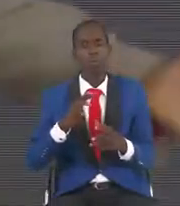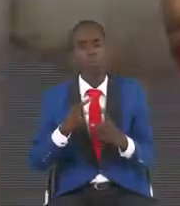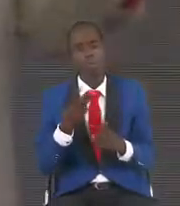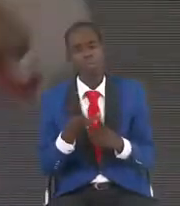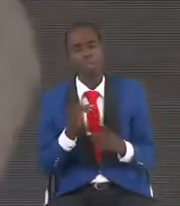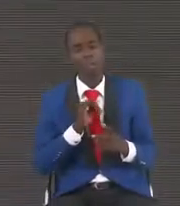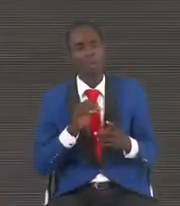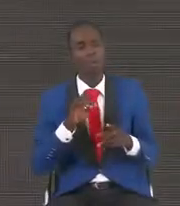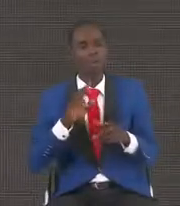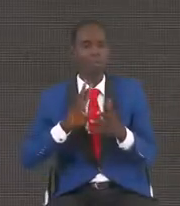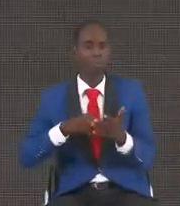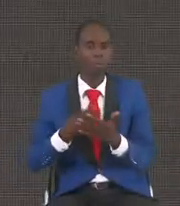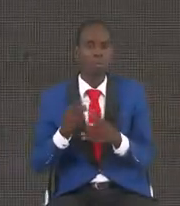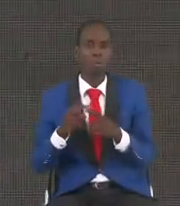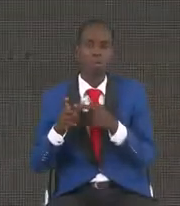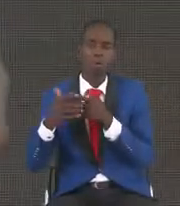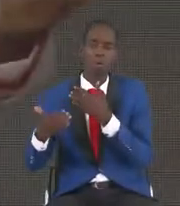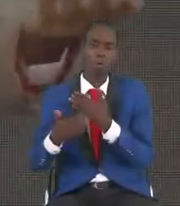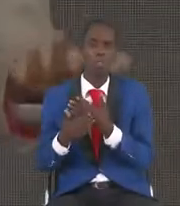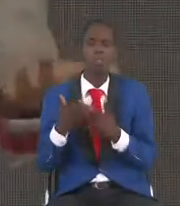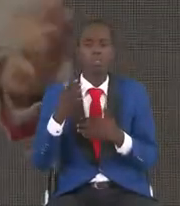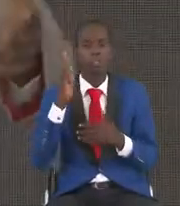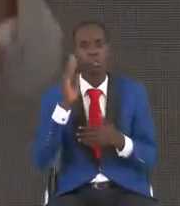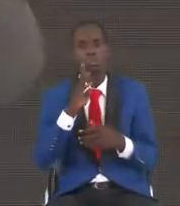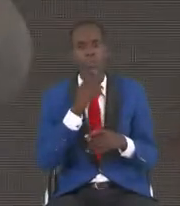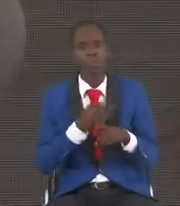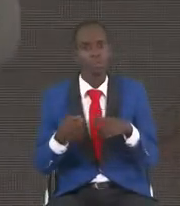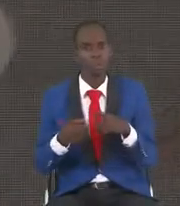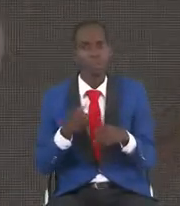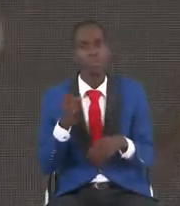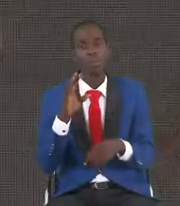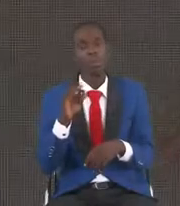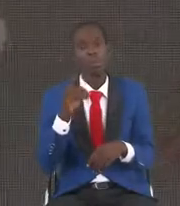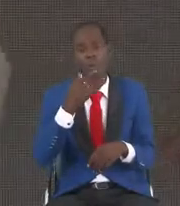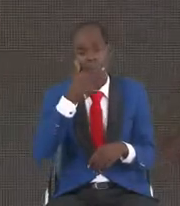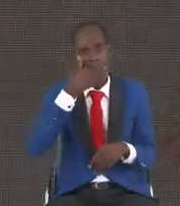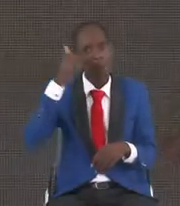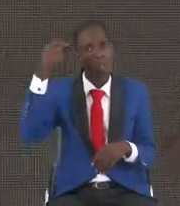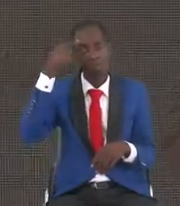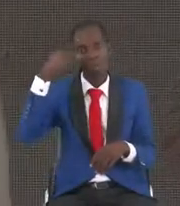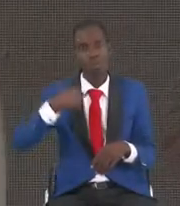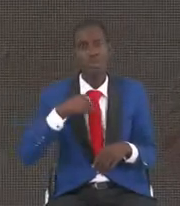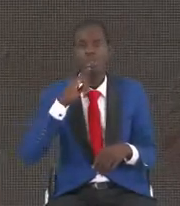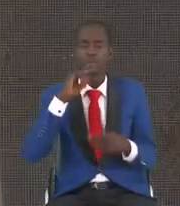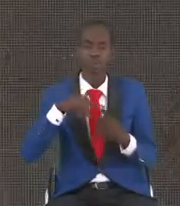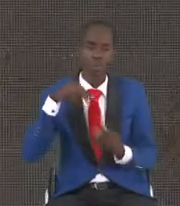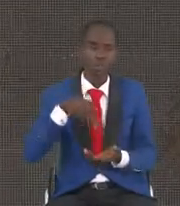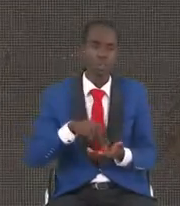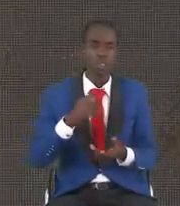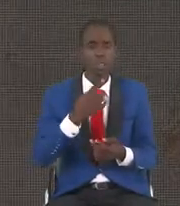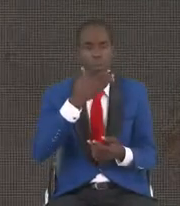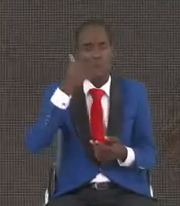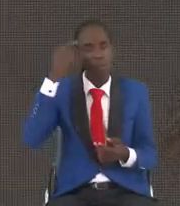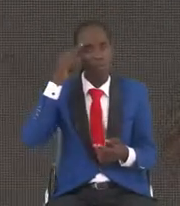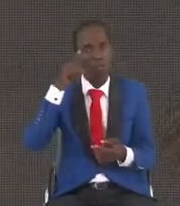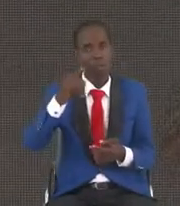there's going to be persecution. And so the best for me is to stand. And the best for you